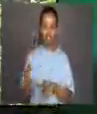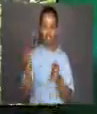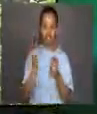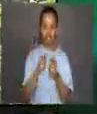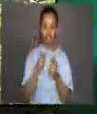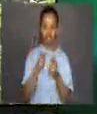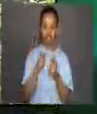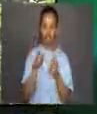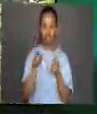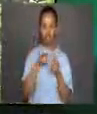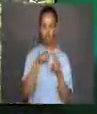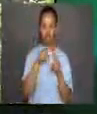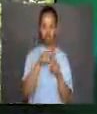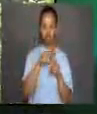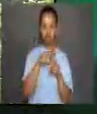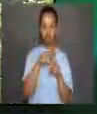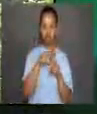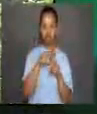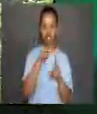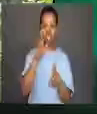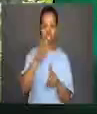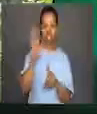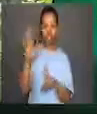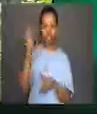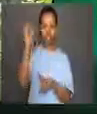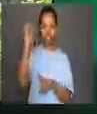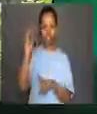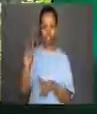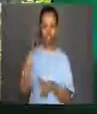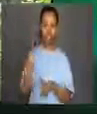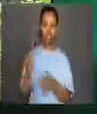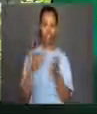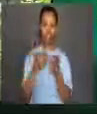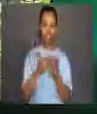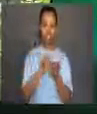to +35 degrees Celsius.